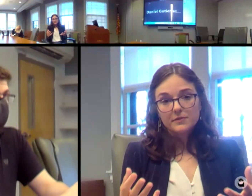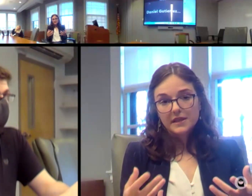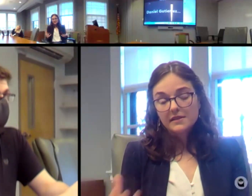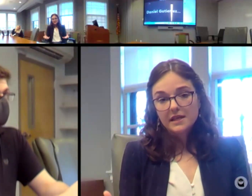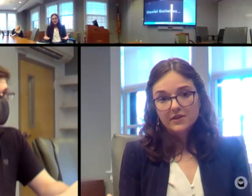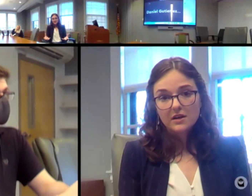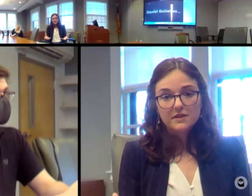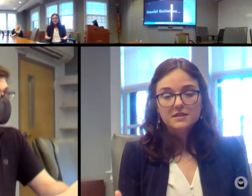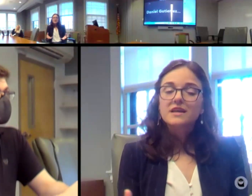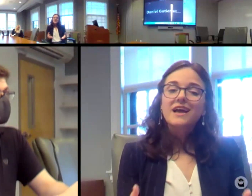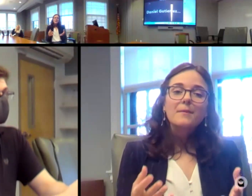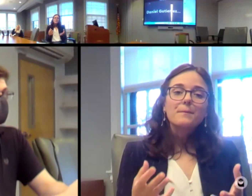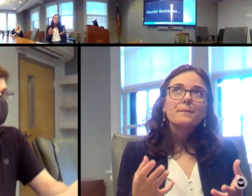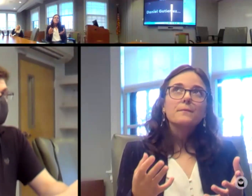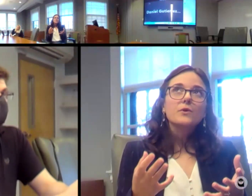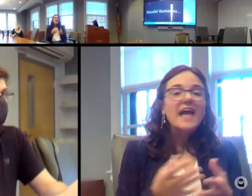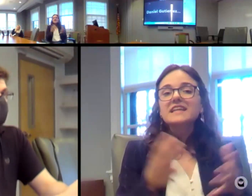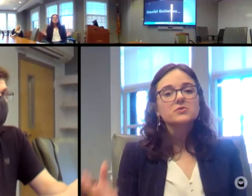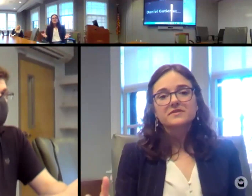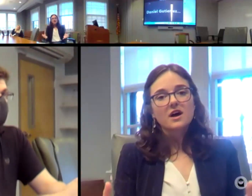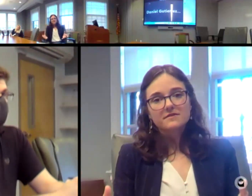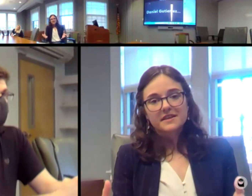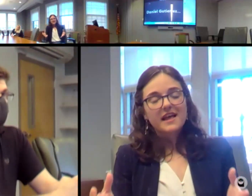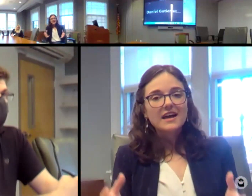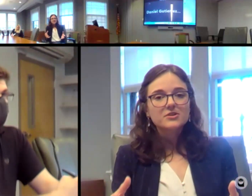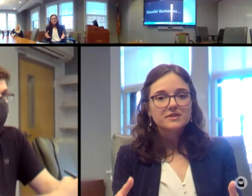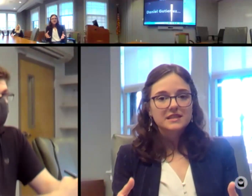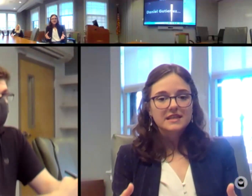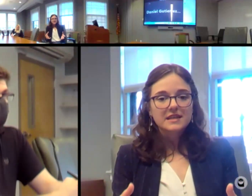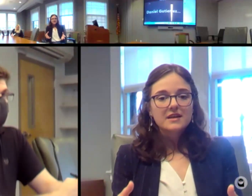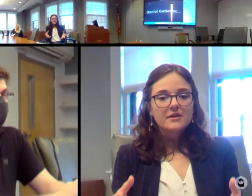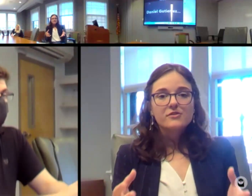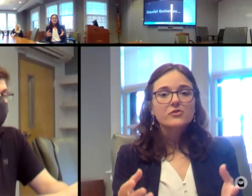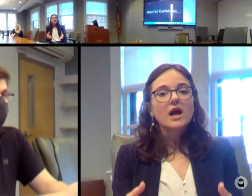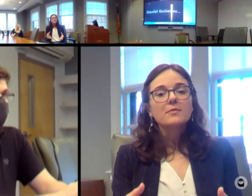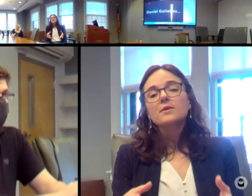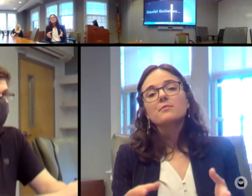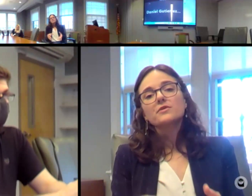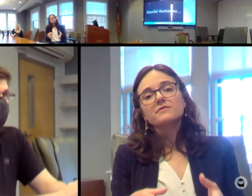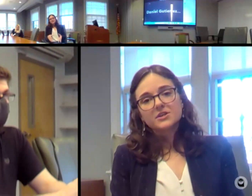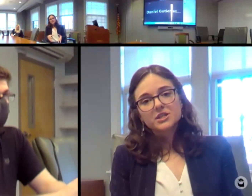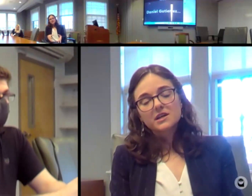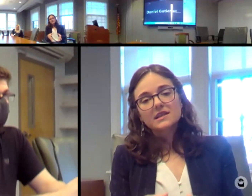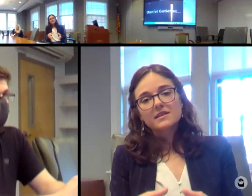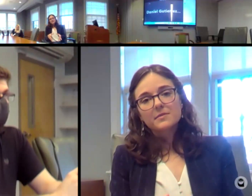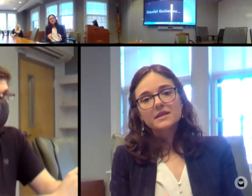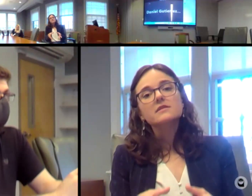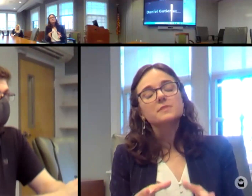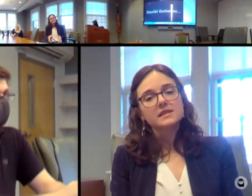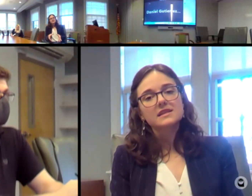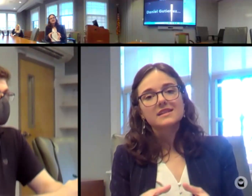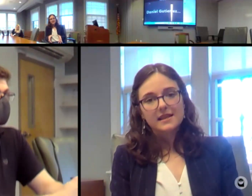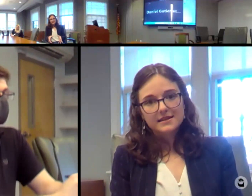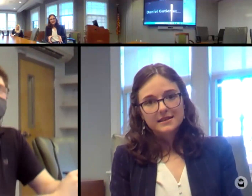from the inside of a conflict, with any degree of confidence, accurately ascribe motivation unless